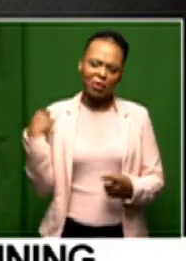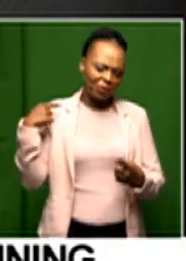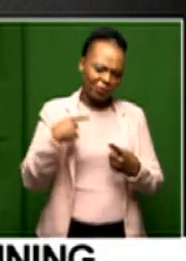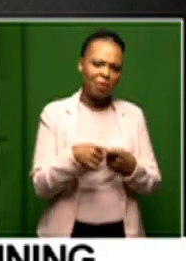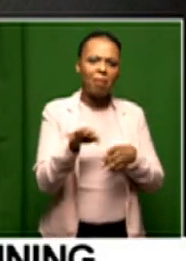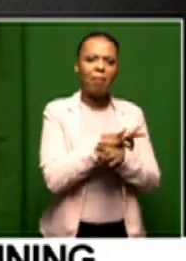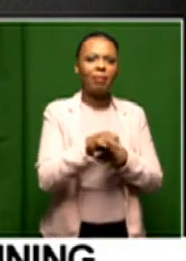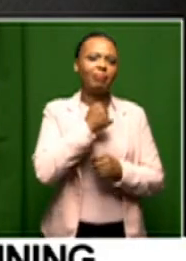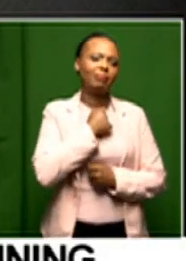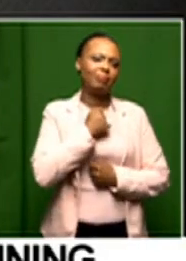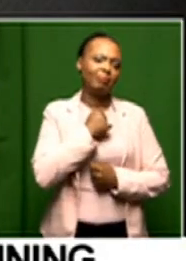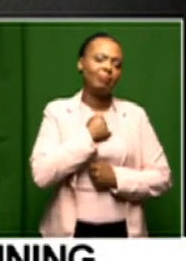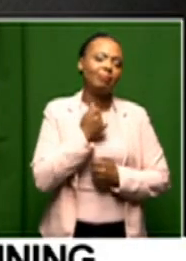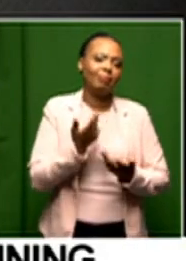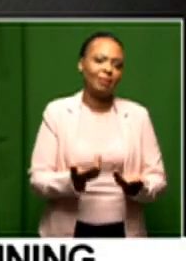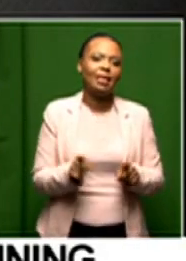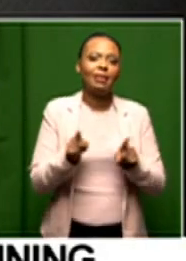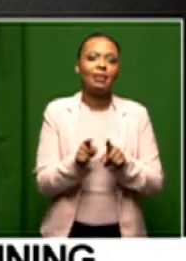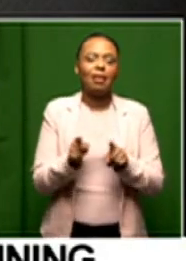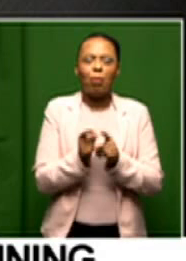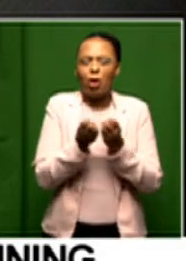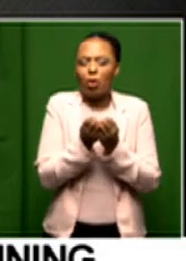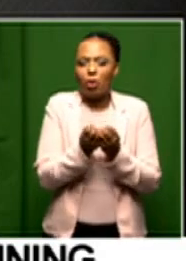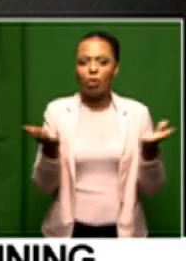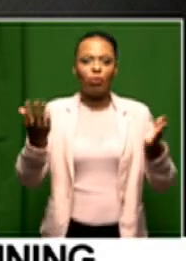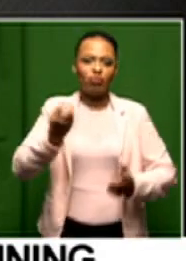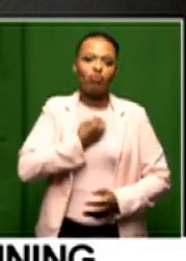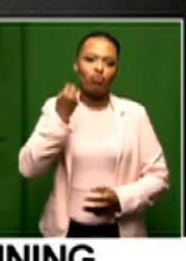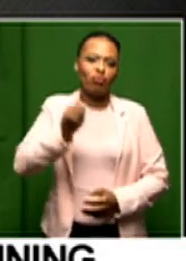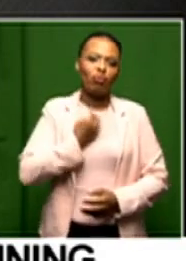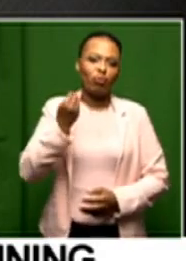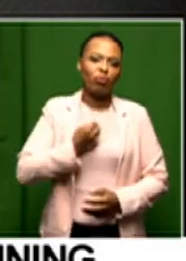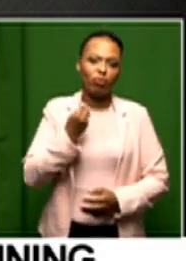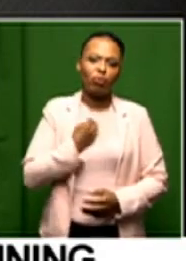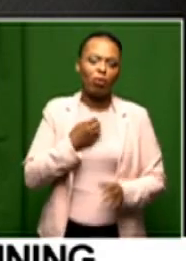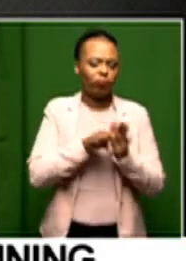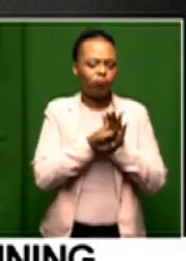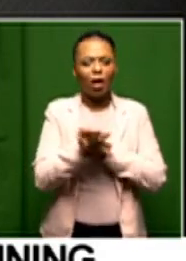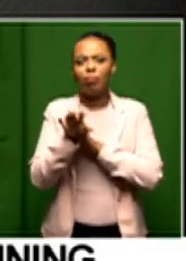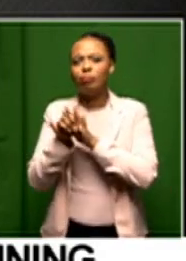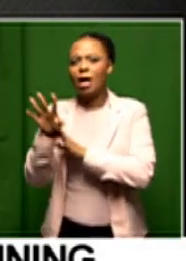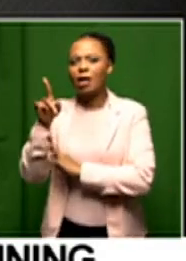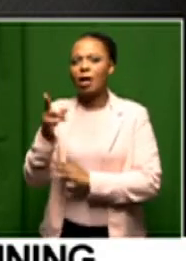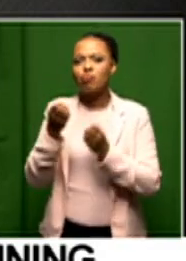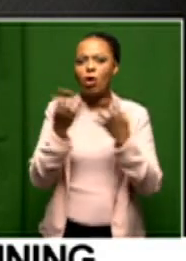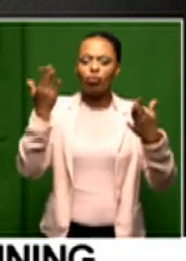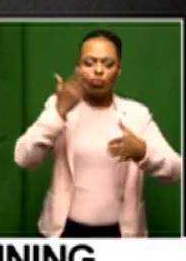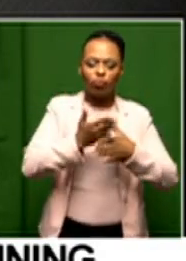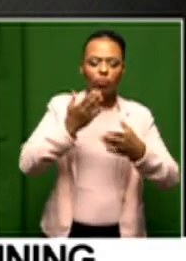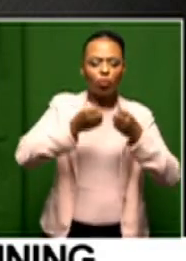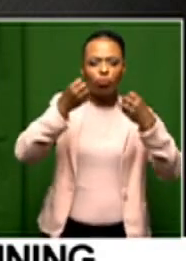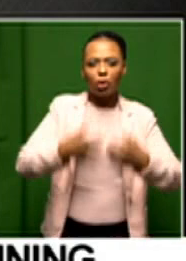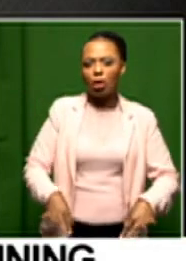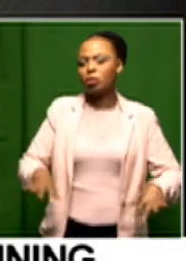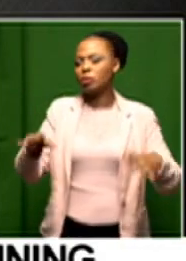also because there are a lot of youngsters who have been disposed of their jobs and who have been